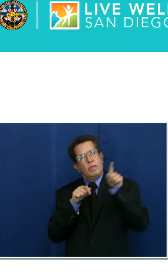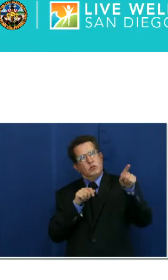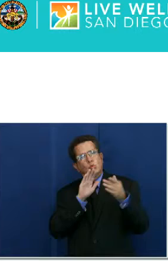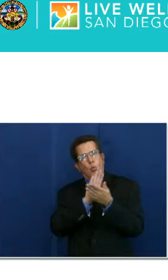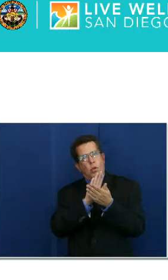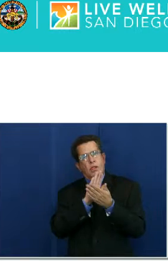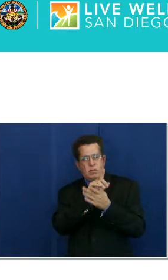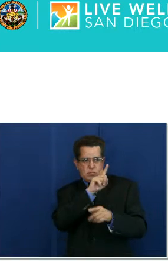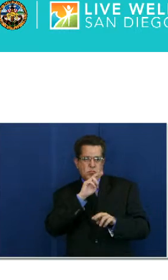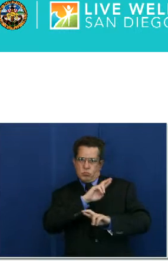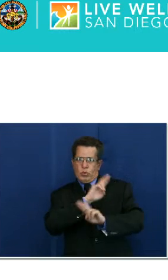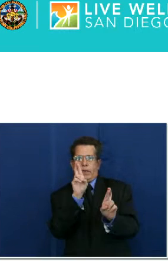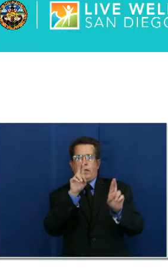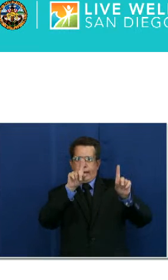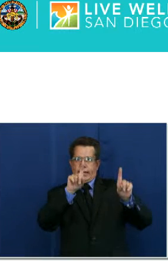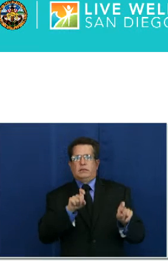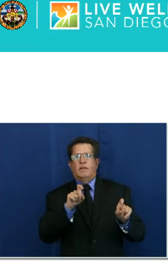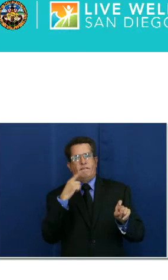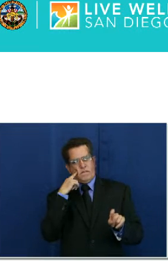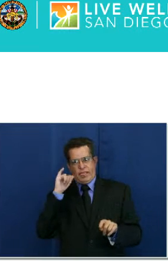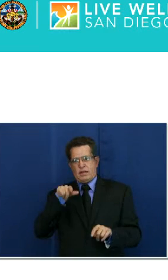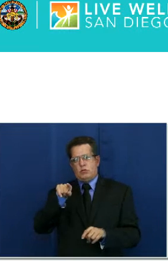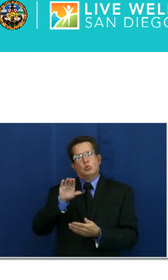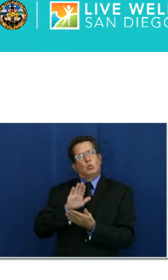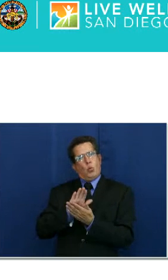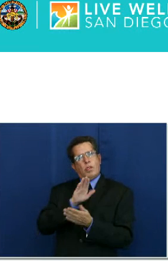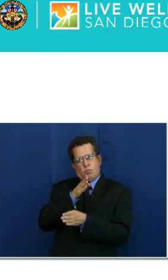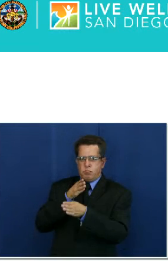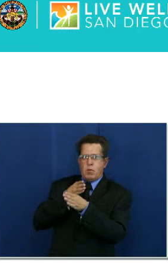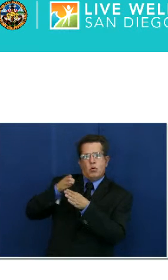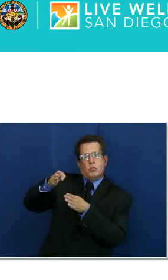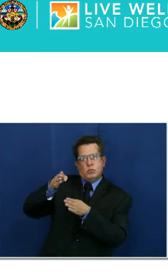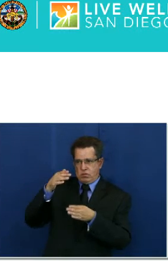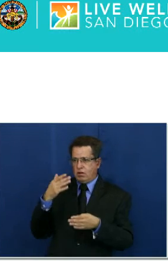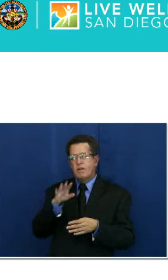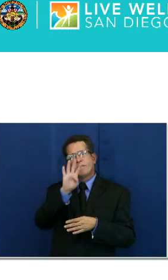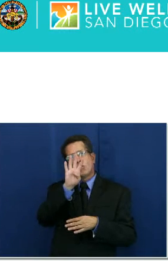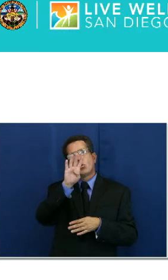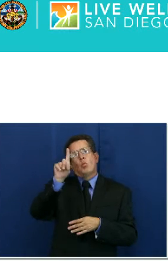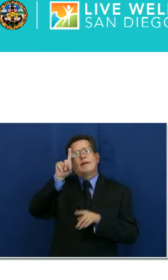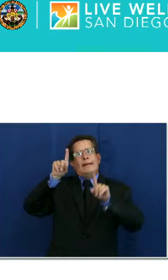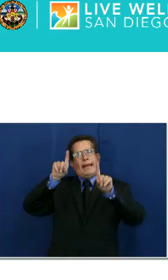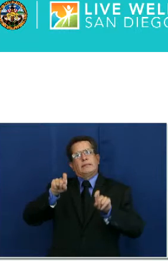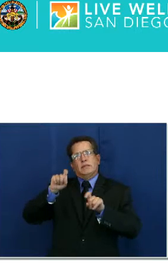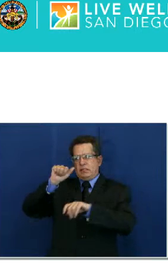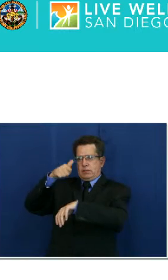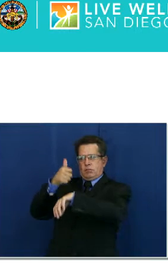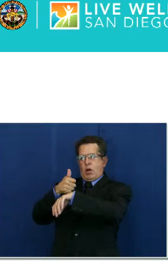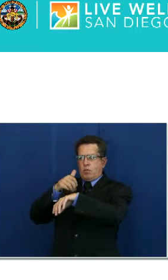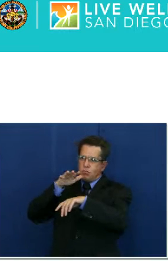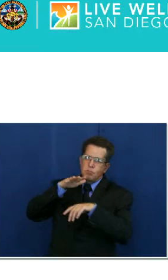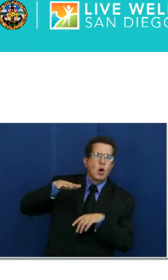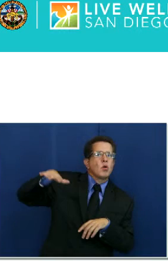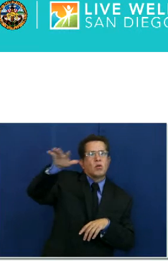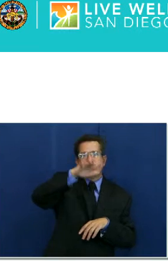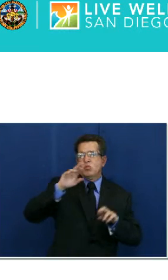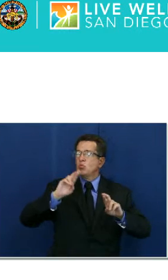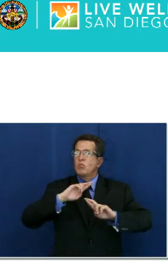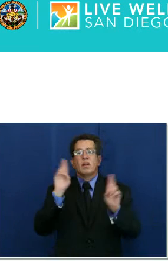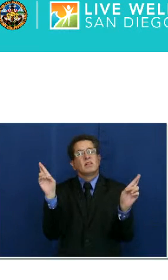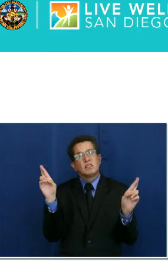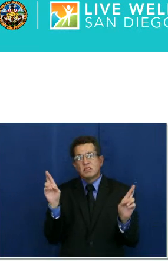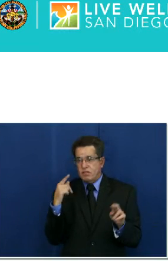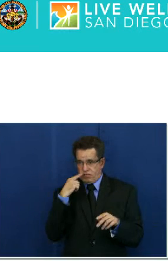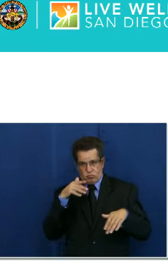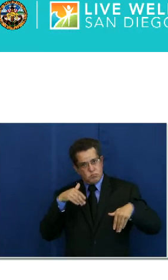up the dedicated testing sites for school personnel, and then to make all 41 of our county testing sites available and accessible